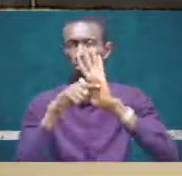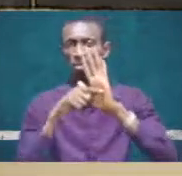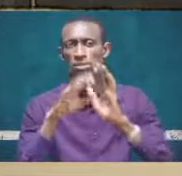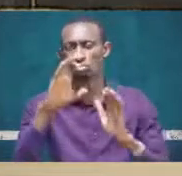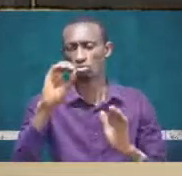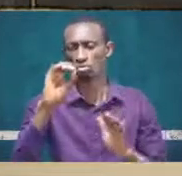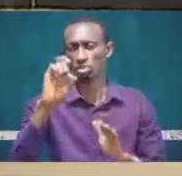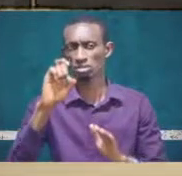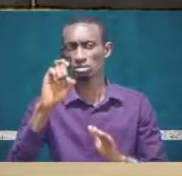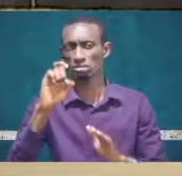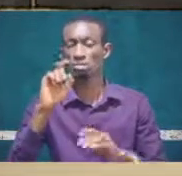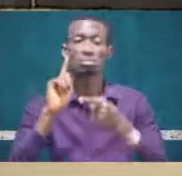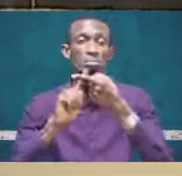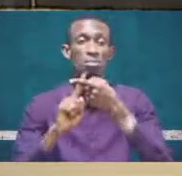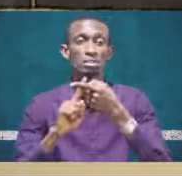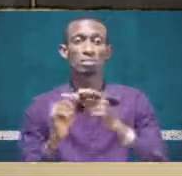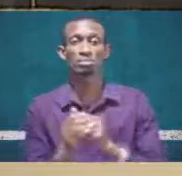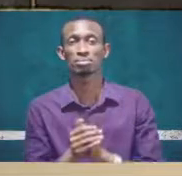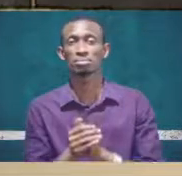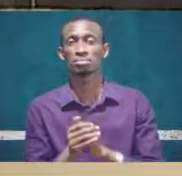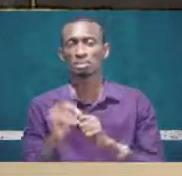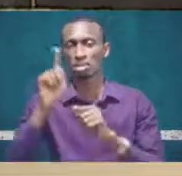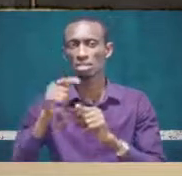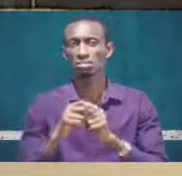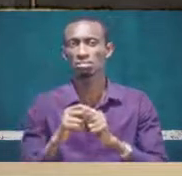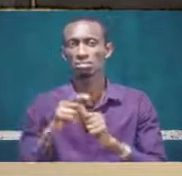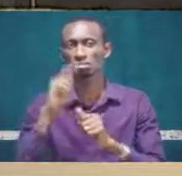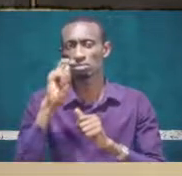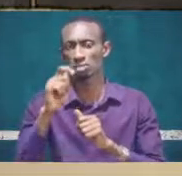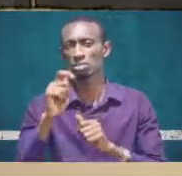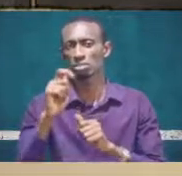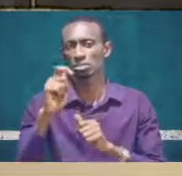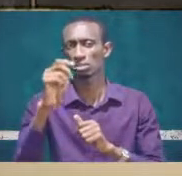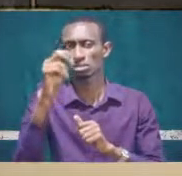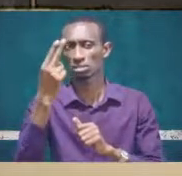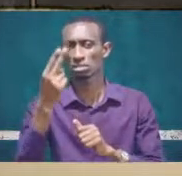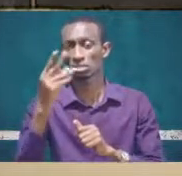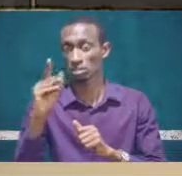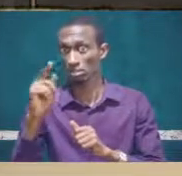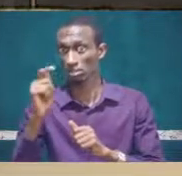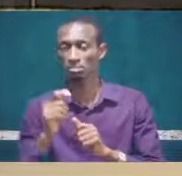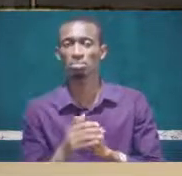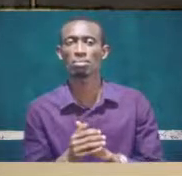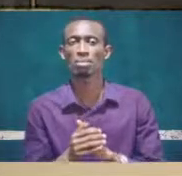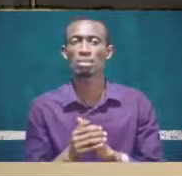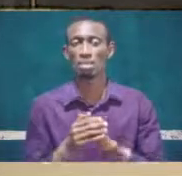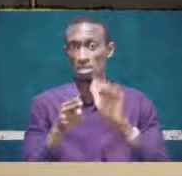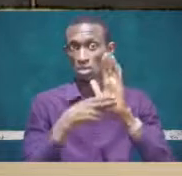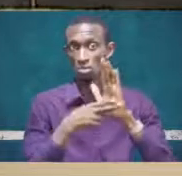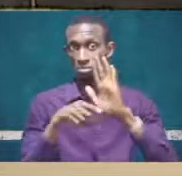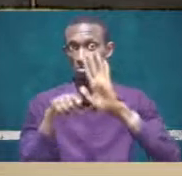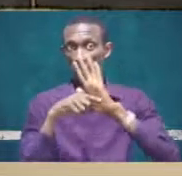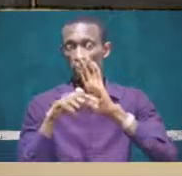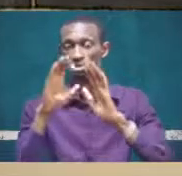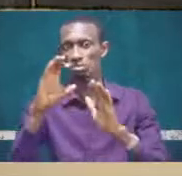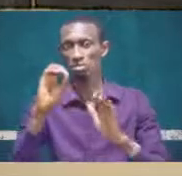plus integral of t squared dt, and this is equal to minus cosine x